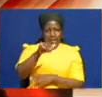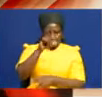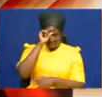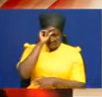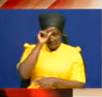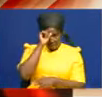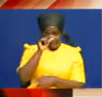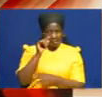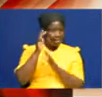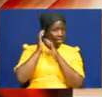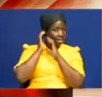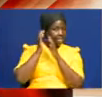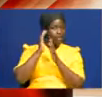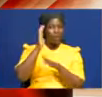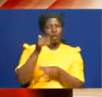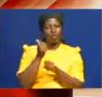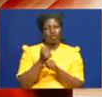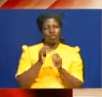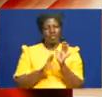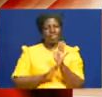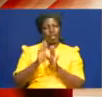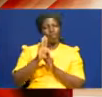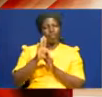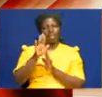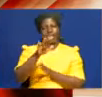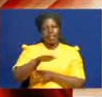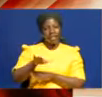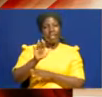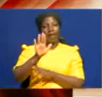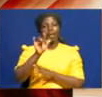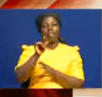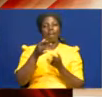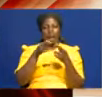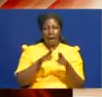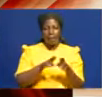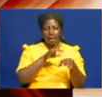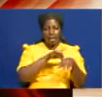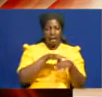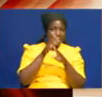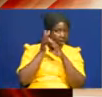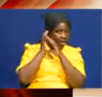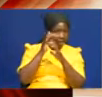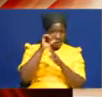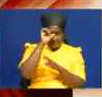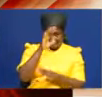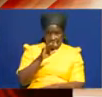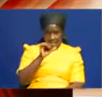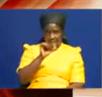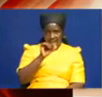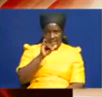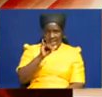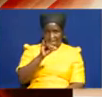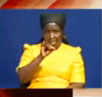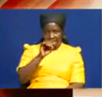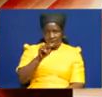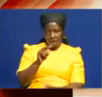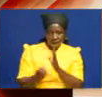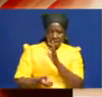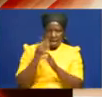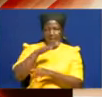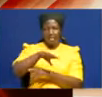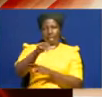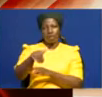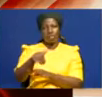Kilifi will undertake development in their areas. This comes after Kilifi Governor Gideon Mungaro launched the County Mashinani Program